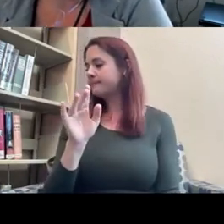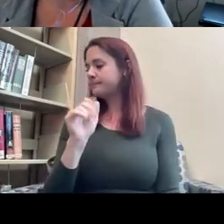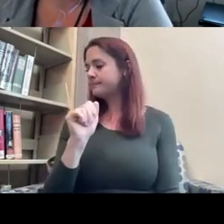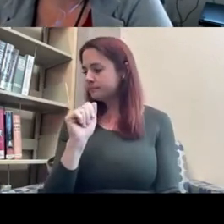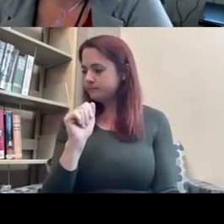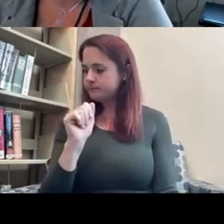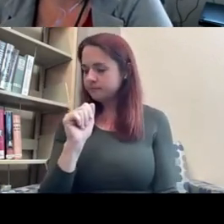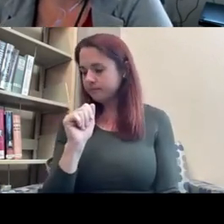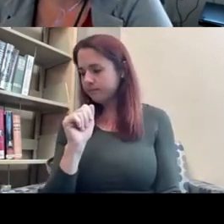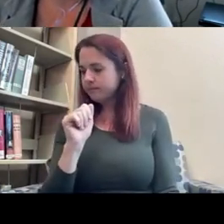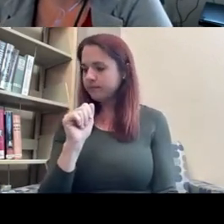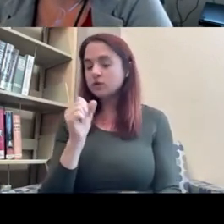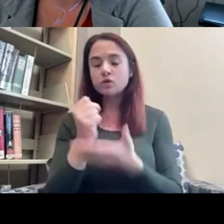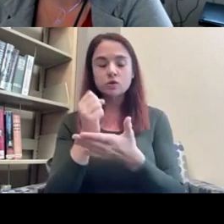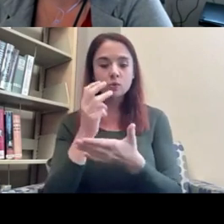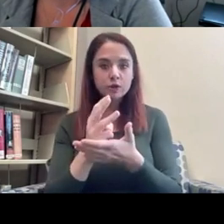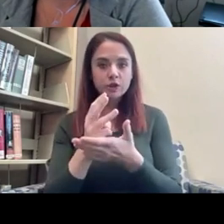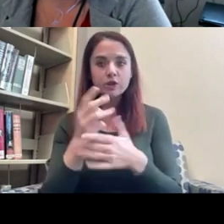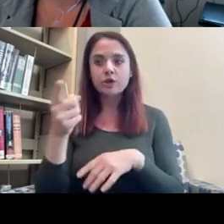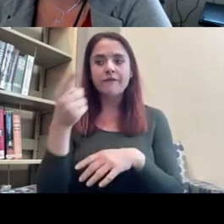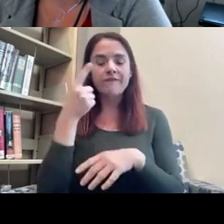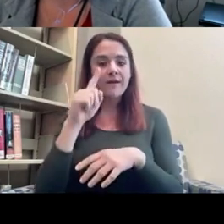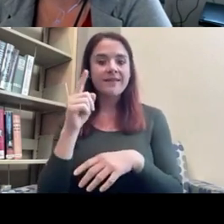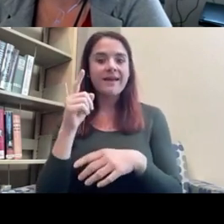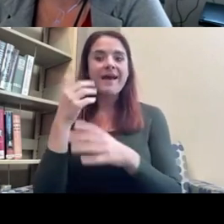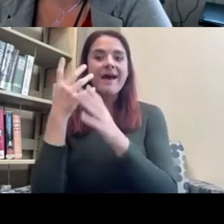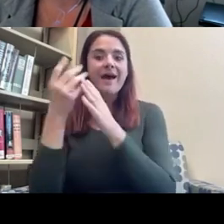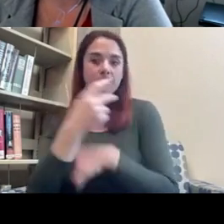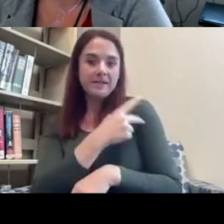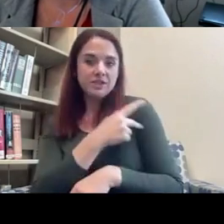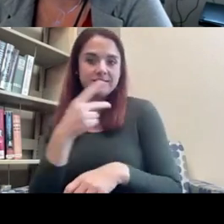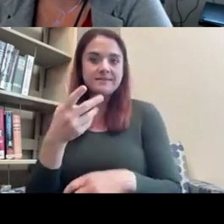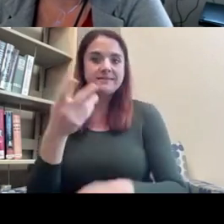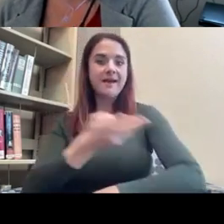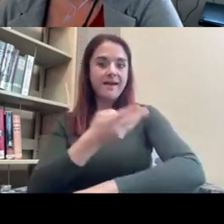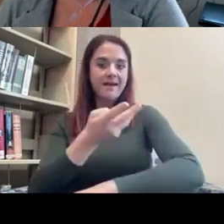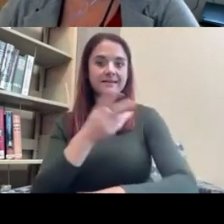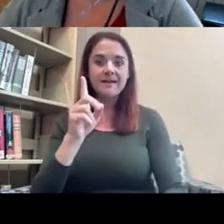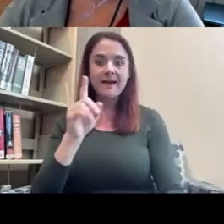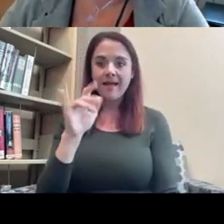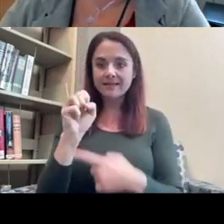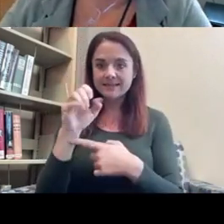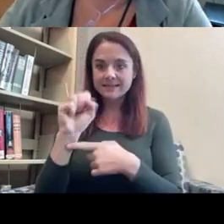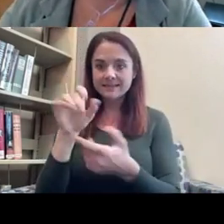the social worker at our outpatient dialysis center in Geneseo.